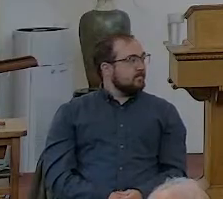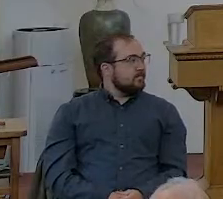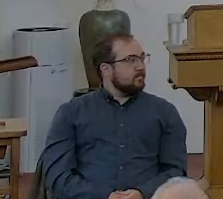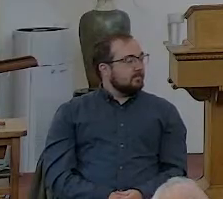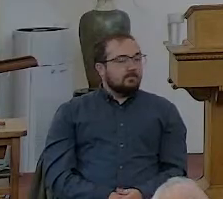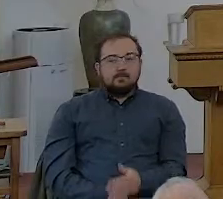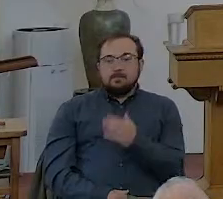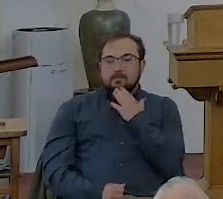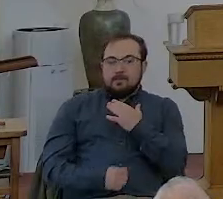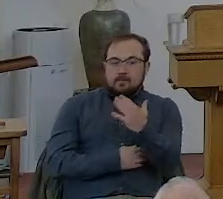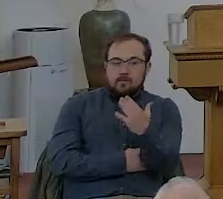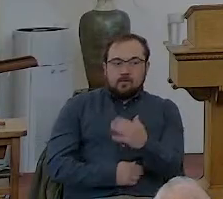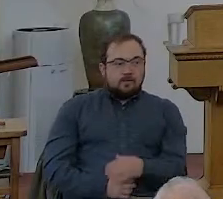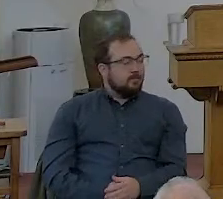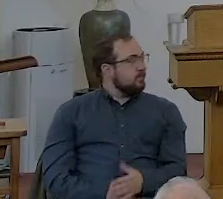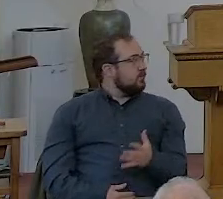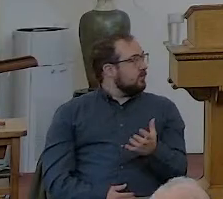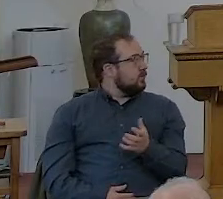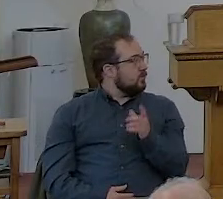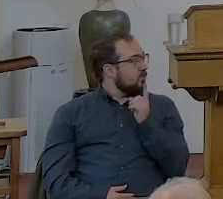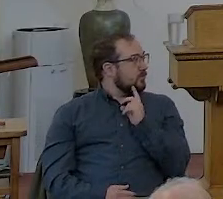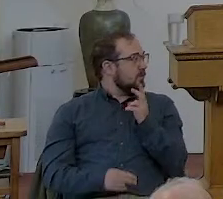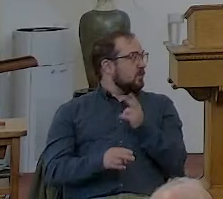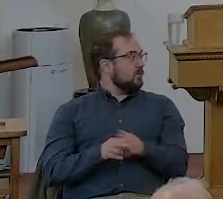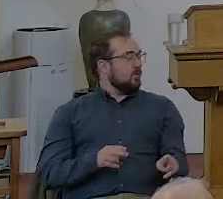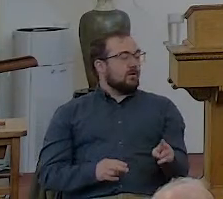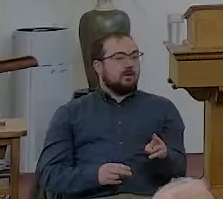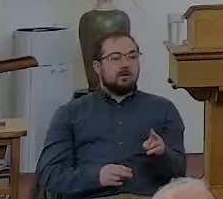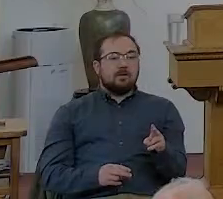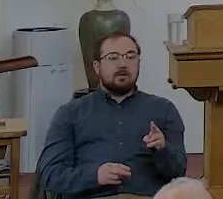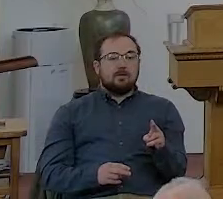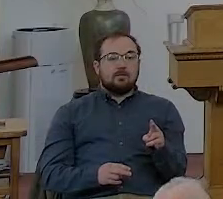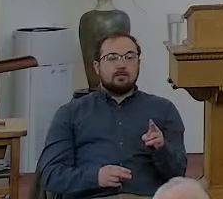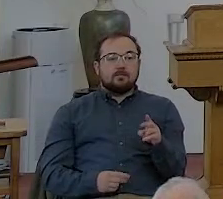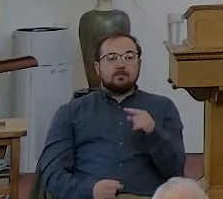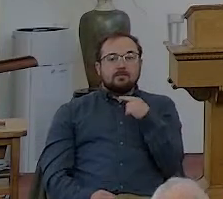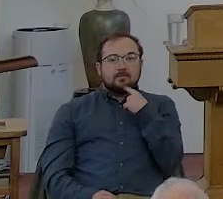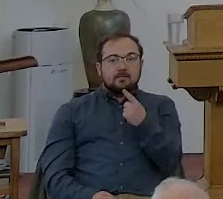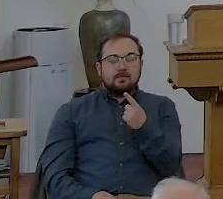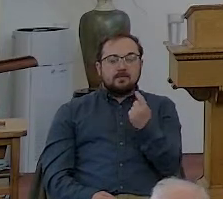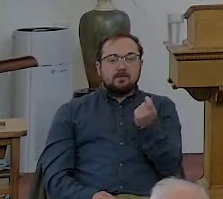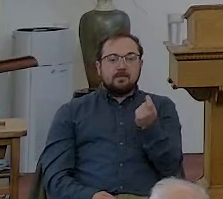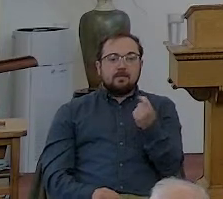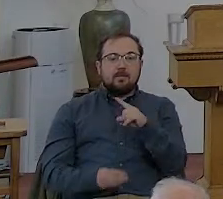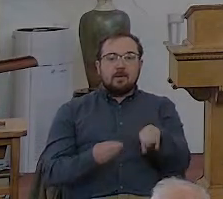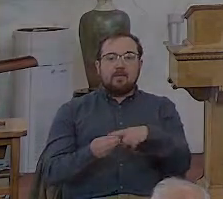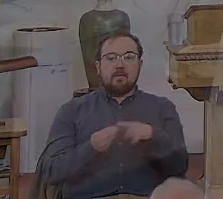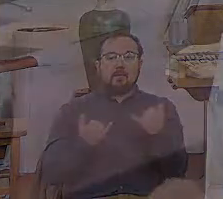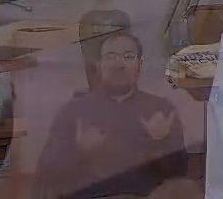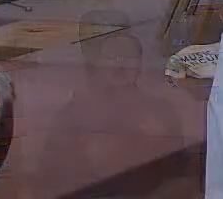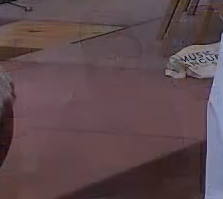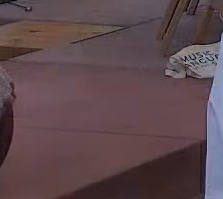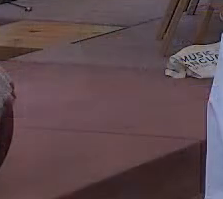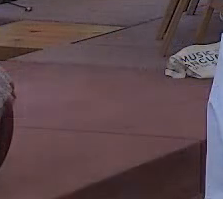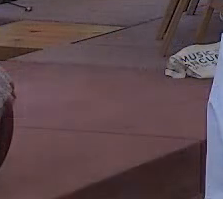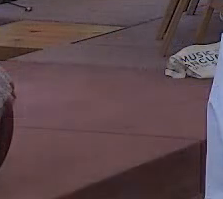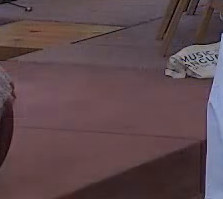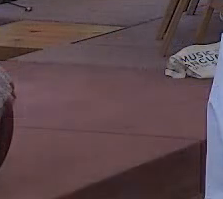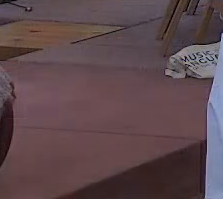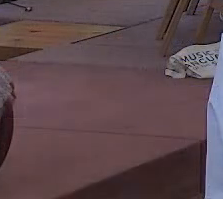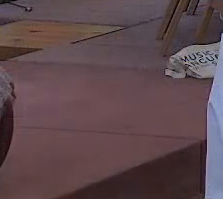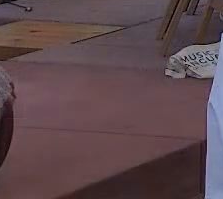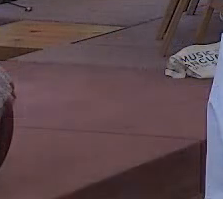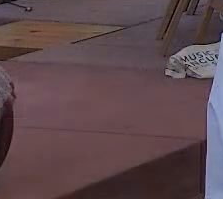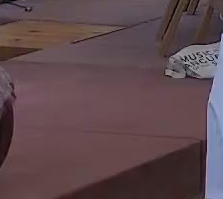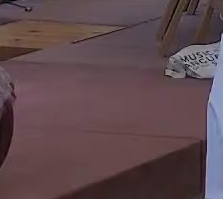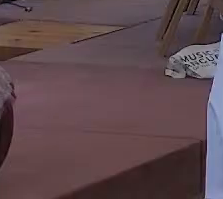Good morning. I just wanted to really quickly say a little bit about this piece. We've been working on it quite hard these